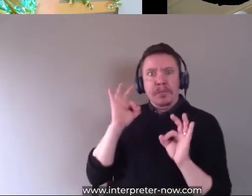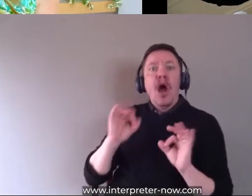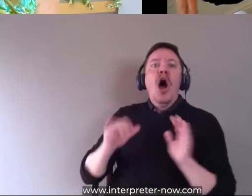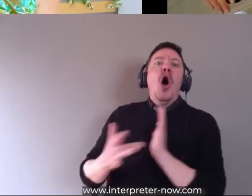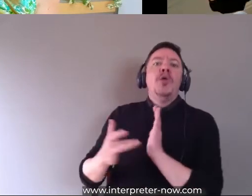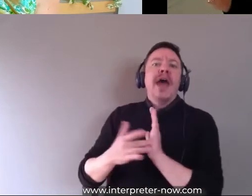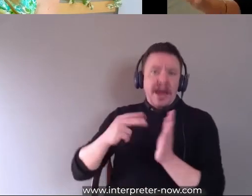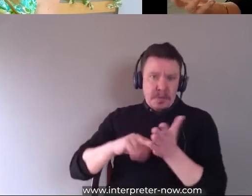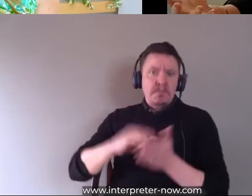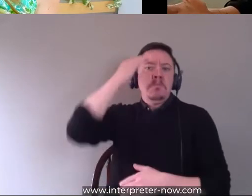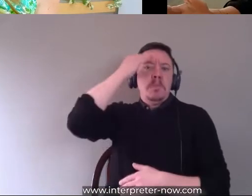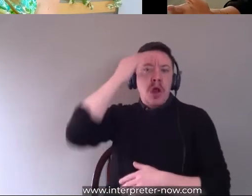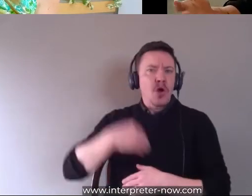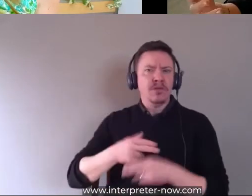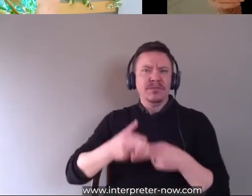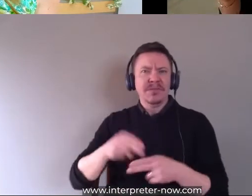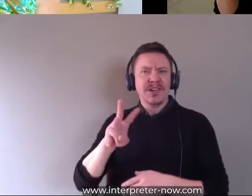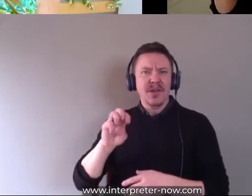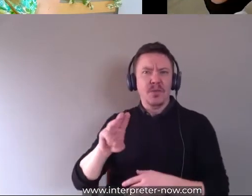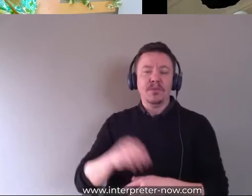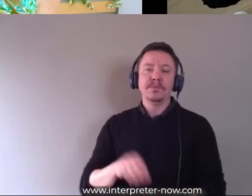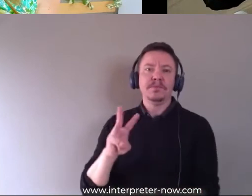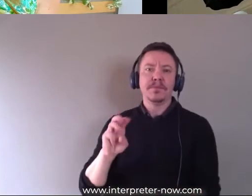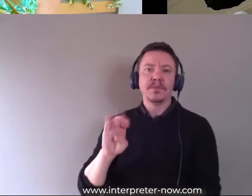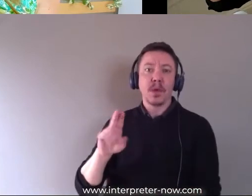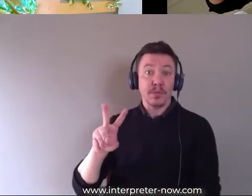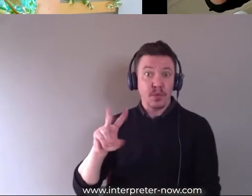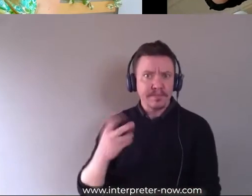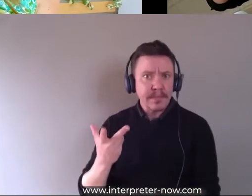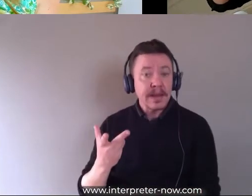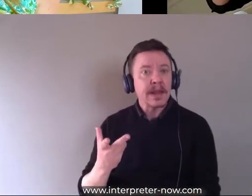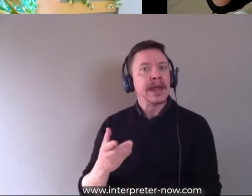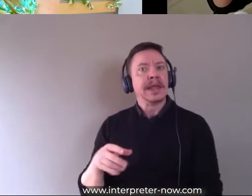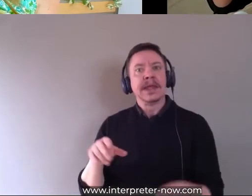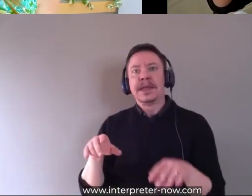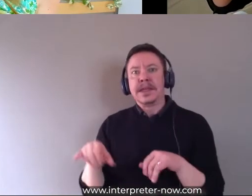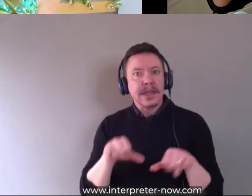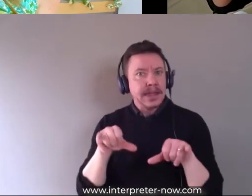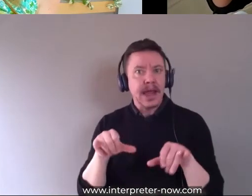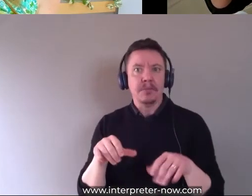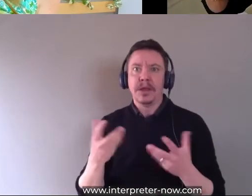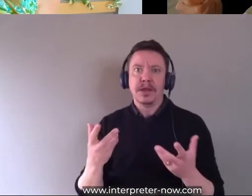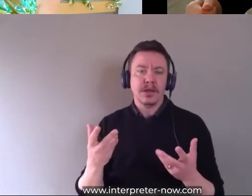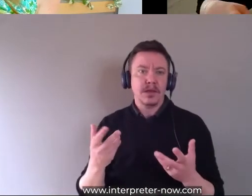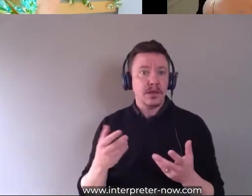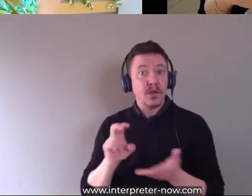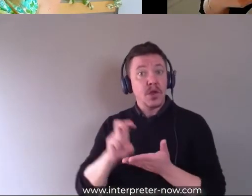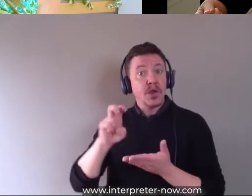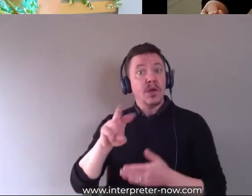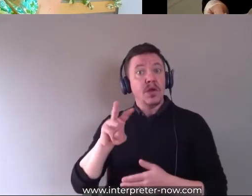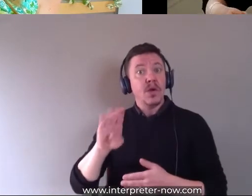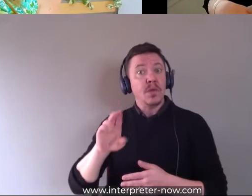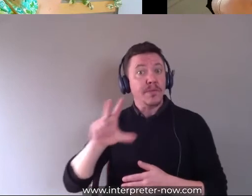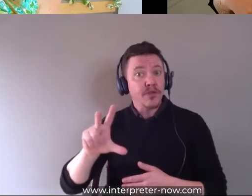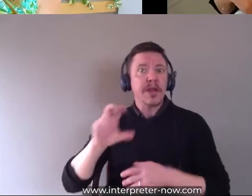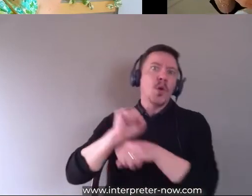right? But we didn't call it Web2. But this is the same as saying like, when you want to invest in Web3 or you work